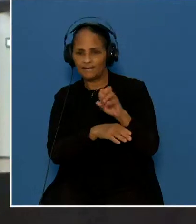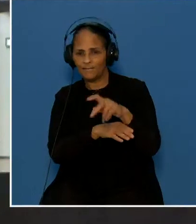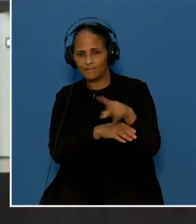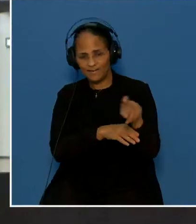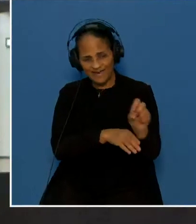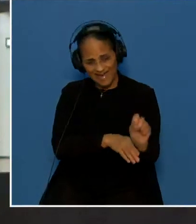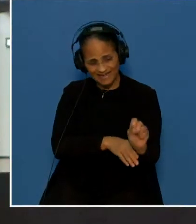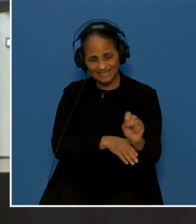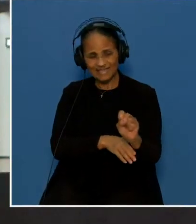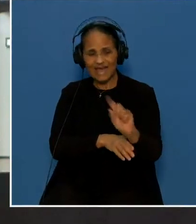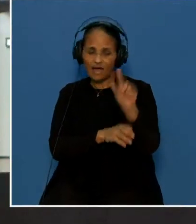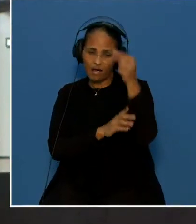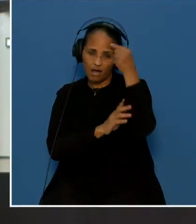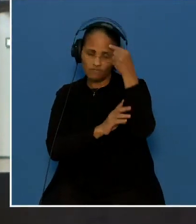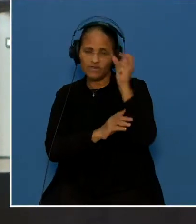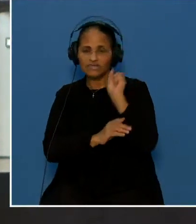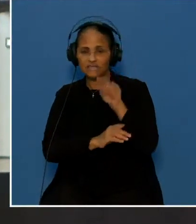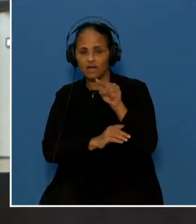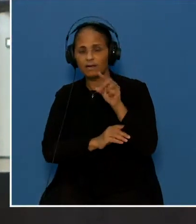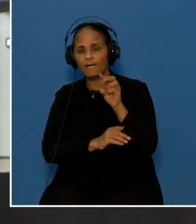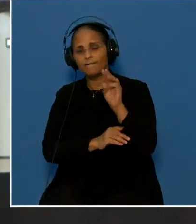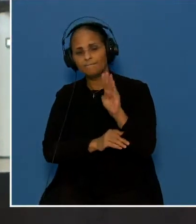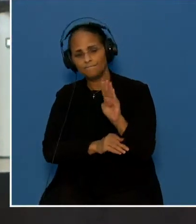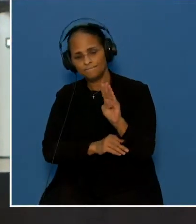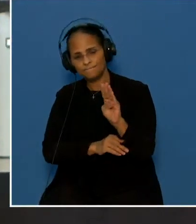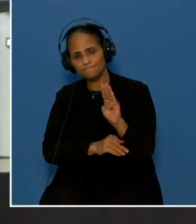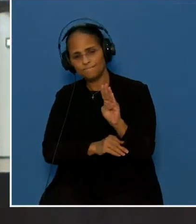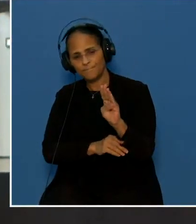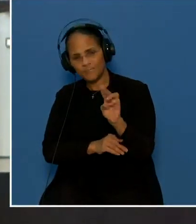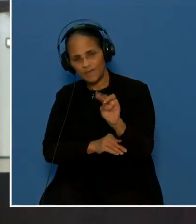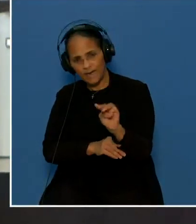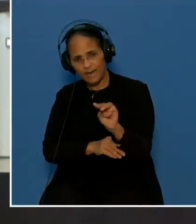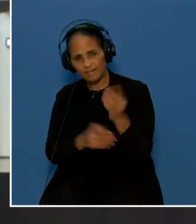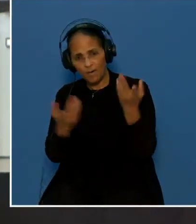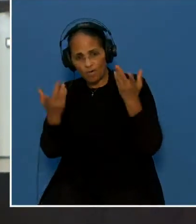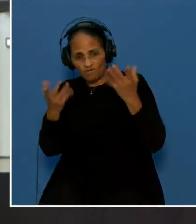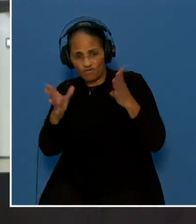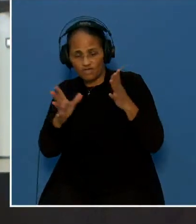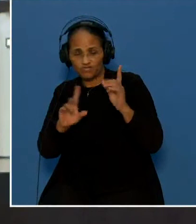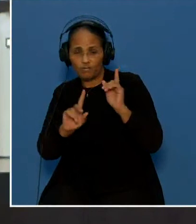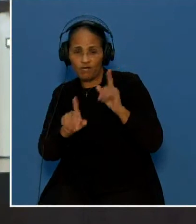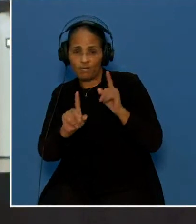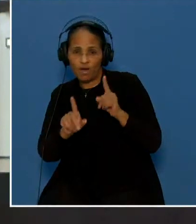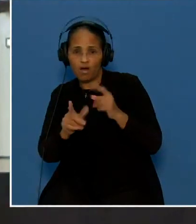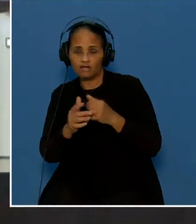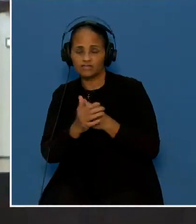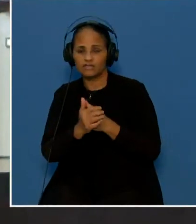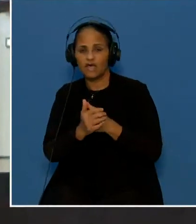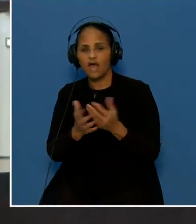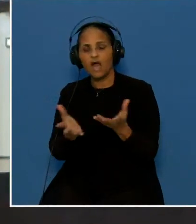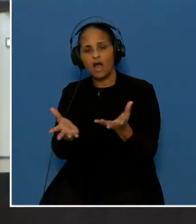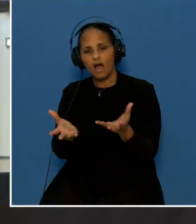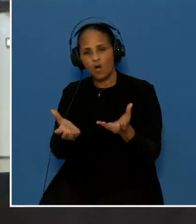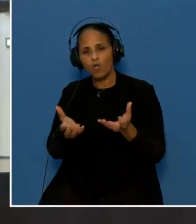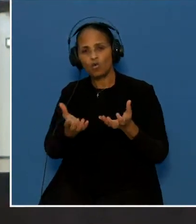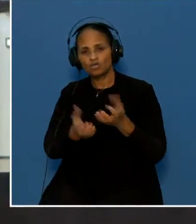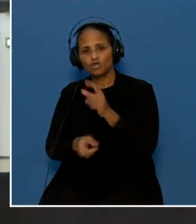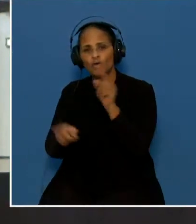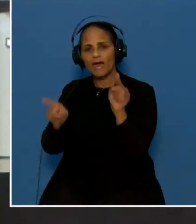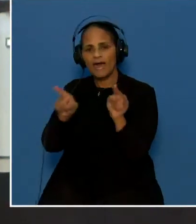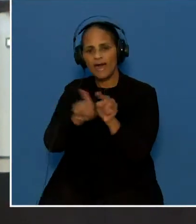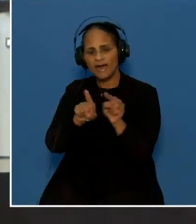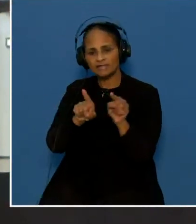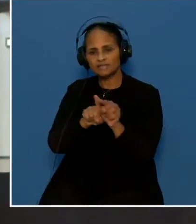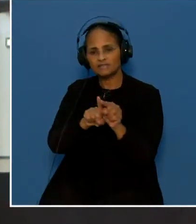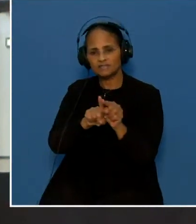COVIDAPPS, @gov.bm. And in closing for my remarks, I want to, as my